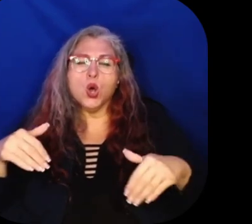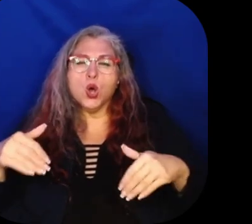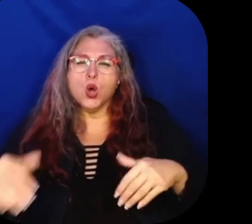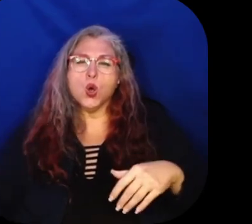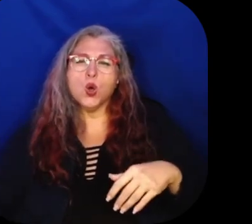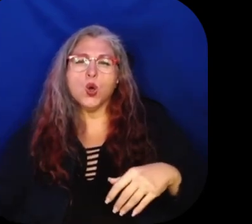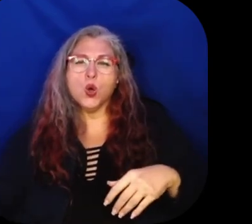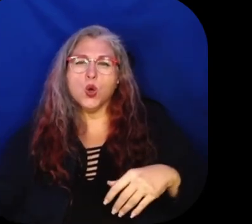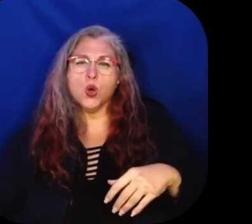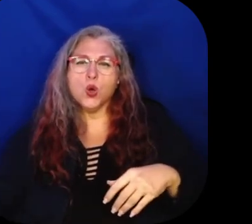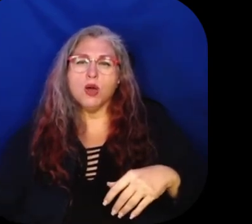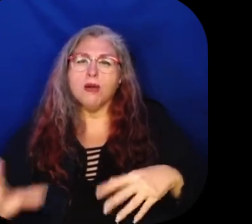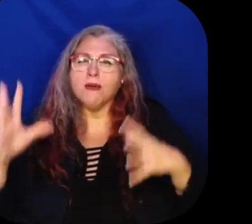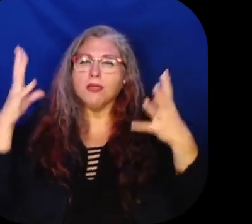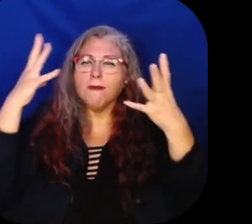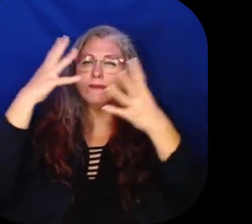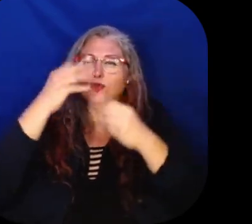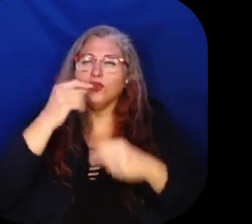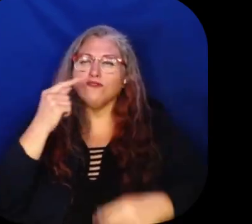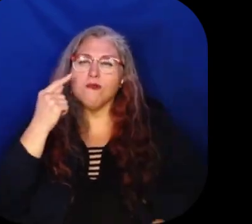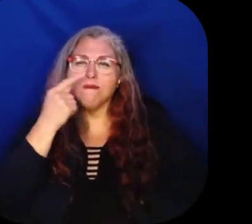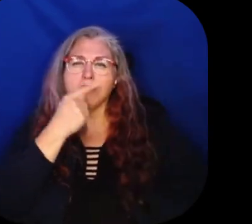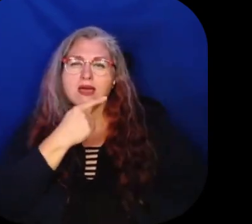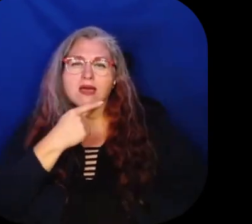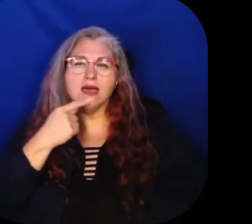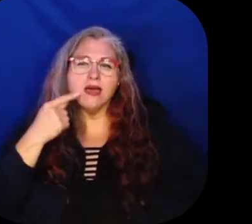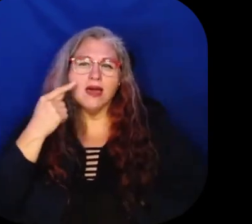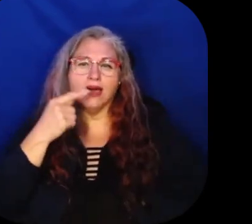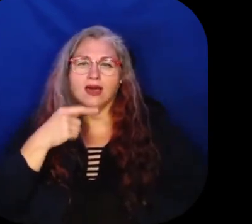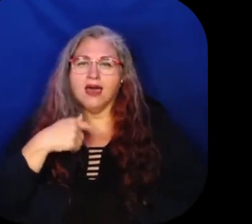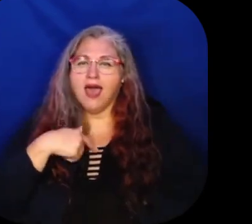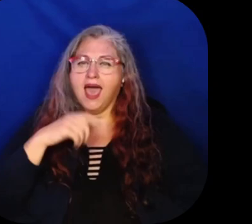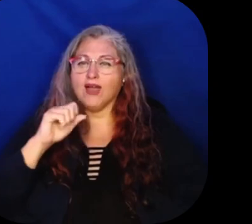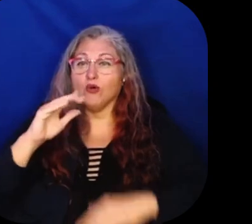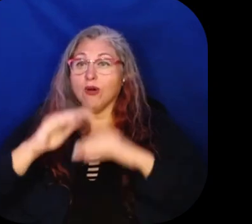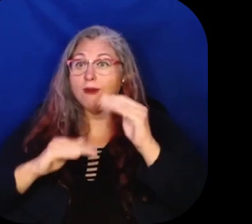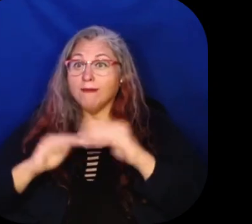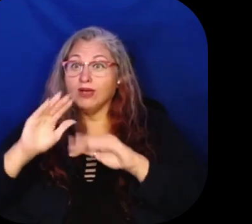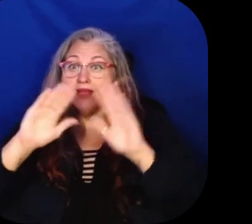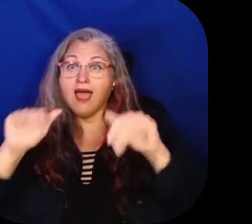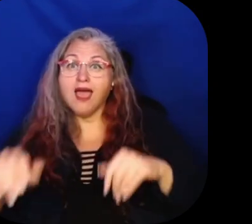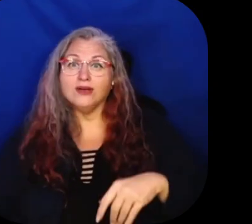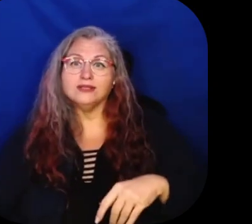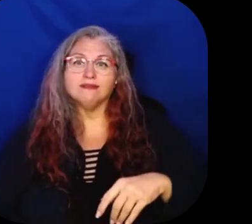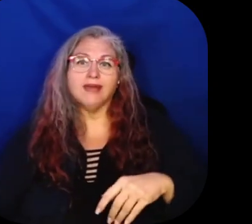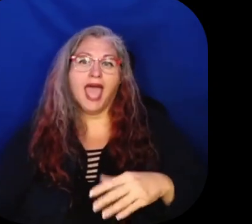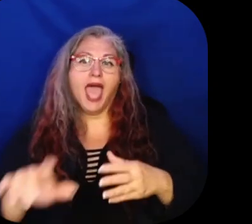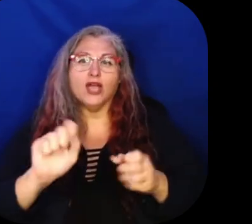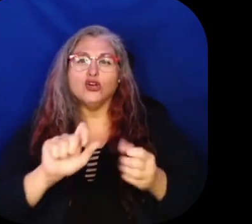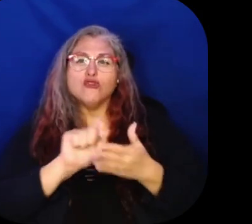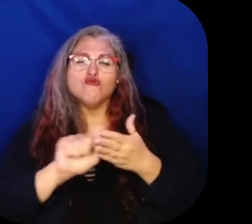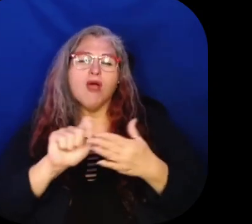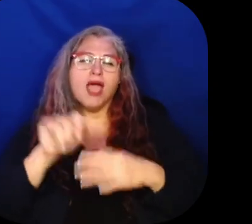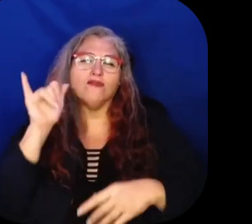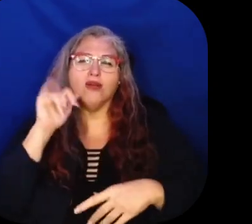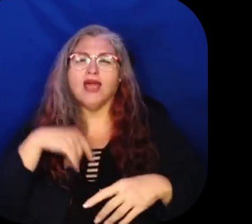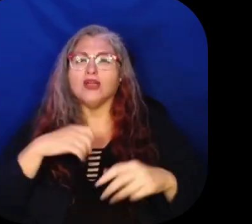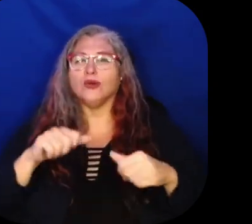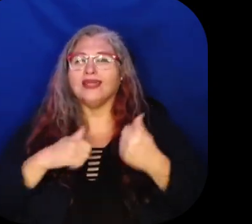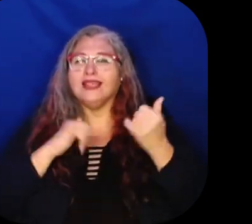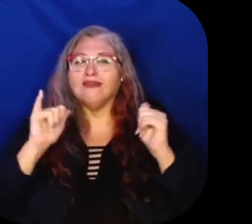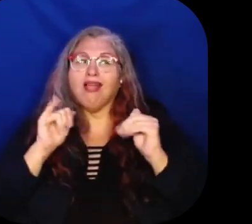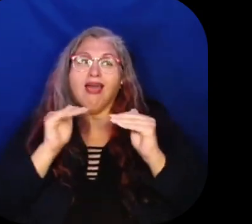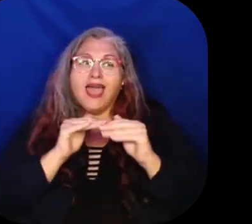Oh, what a beautiful mouth. I could build me a house. I could write here forever. I could live like a mouse. I